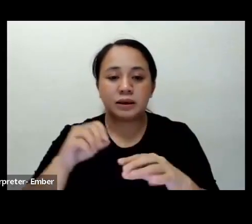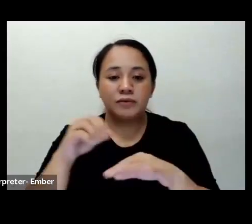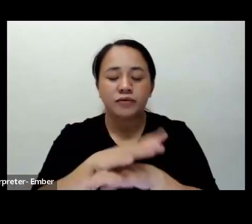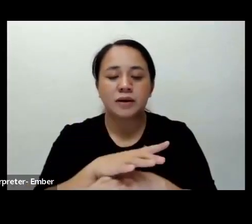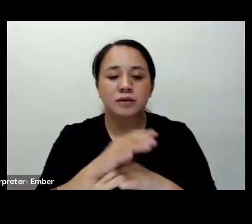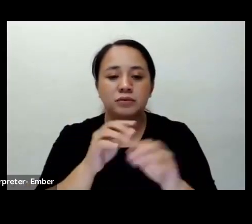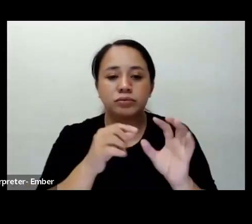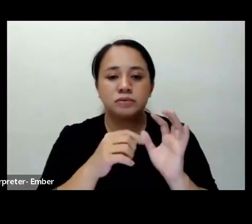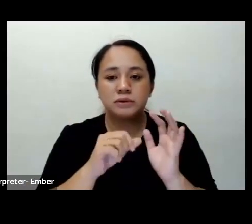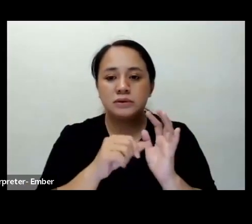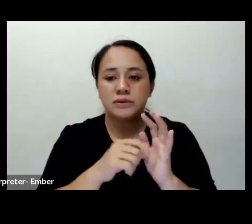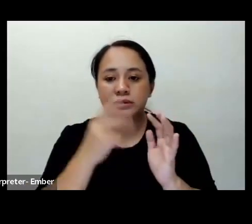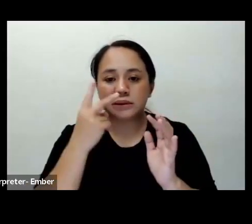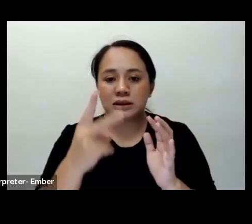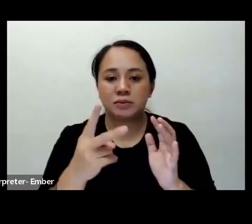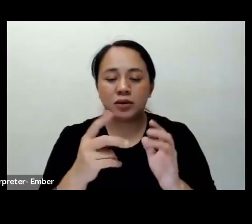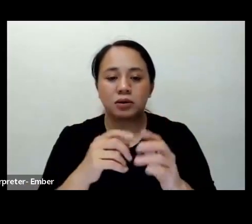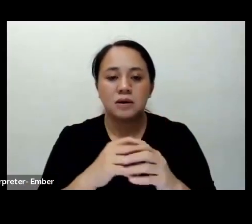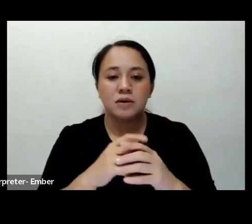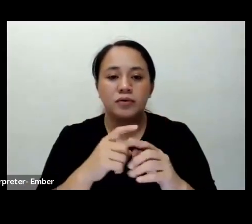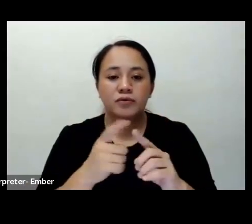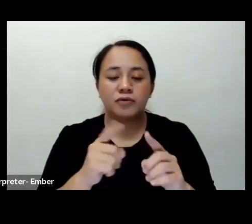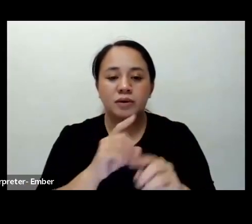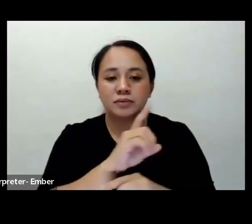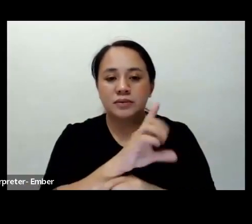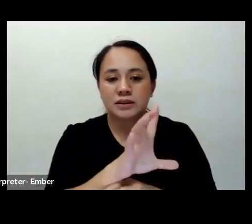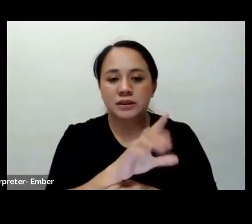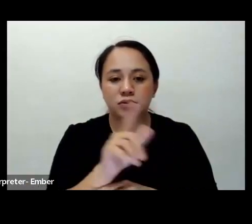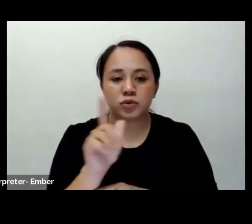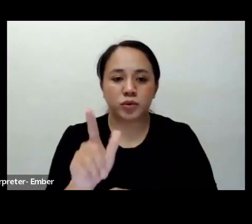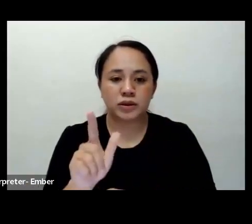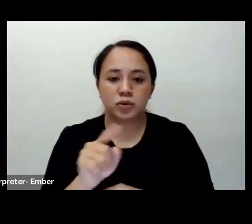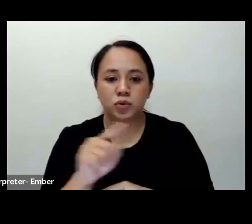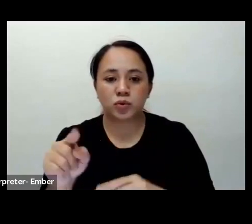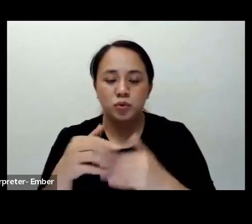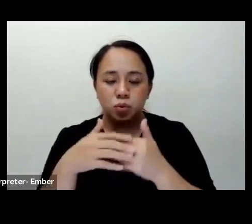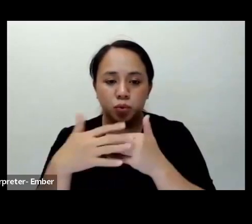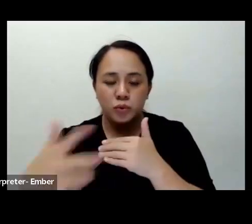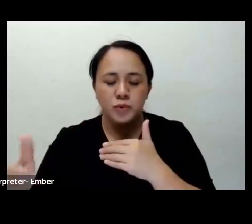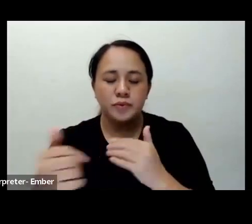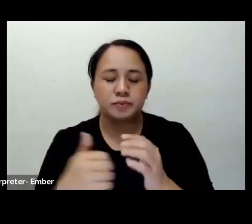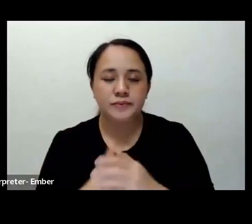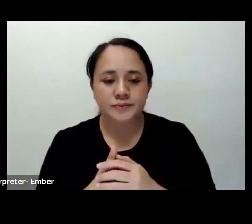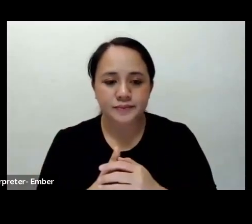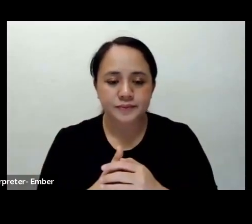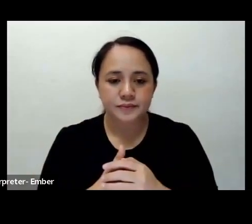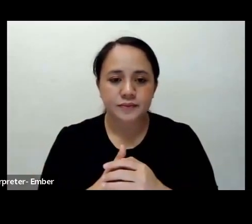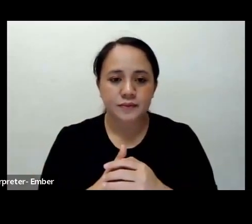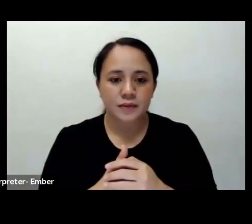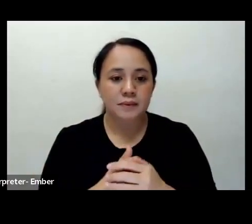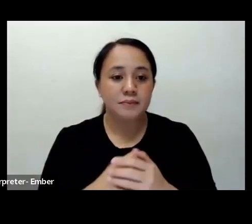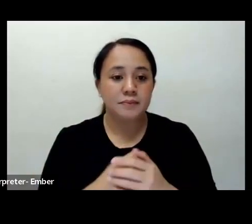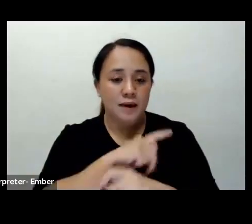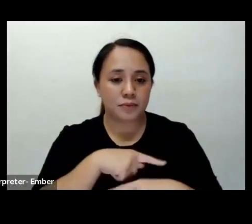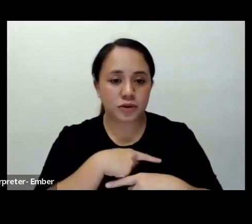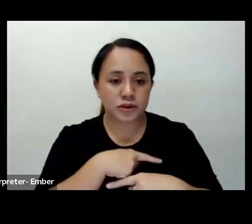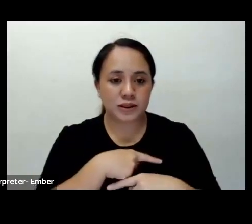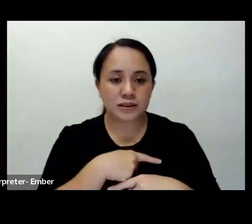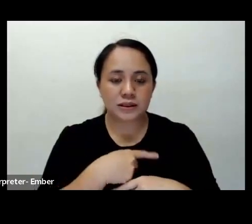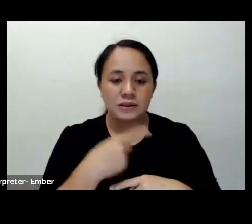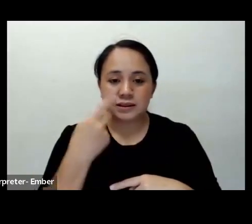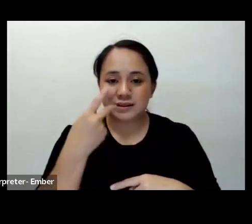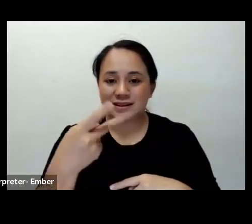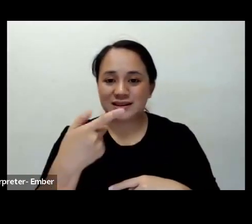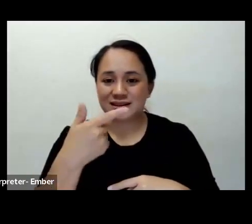as Professor Miko says, from December 2020 onward. And I appreciate the graphs that he showed,